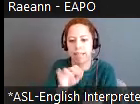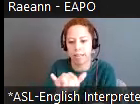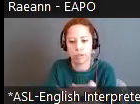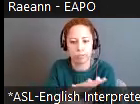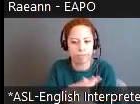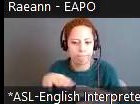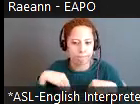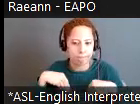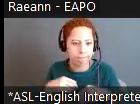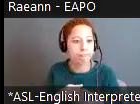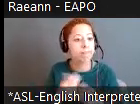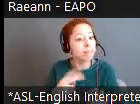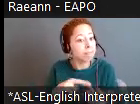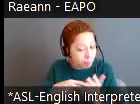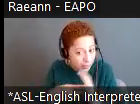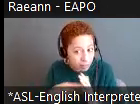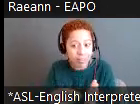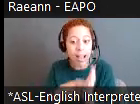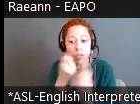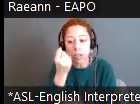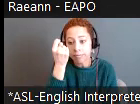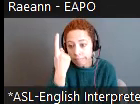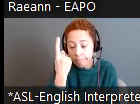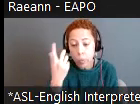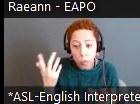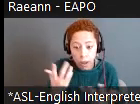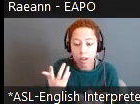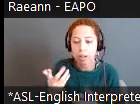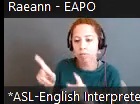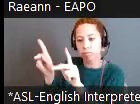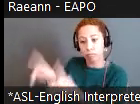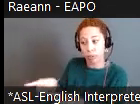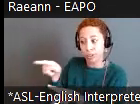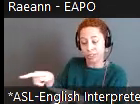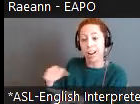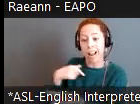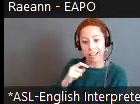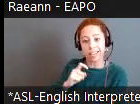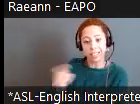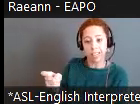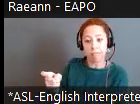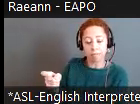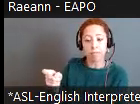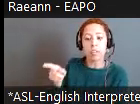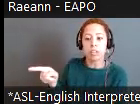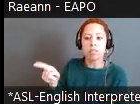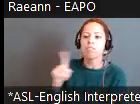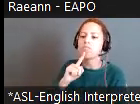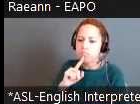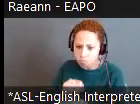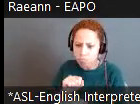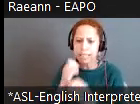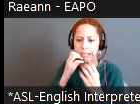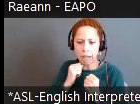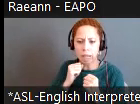What that means is that you need to understand the person you're appointing genuinely cares about you. And second, that they might have to